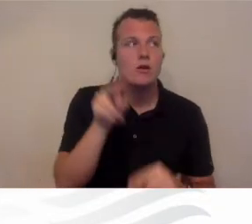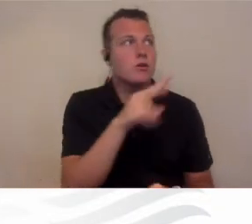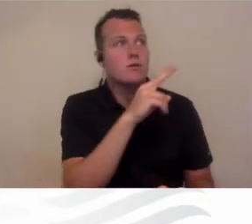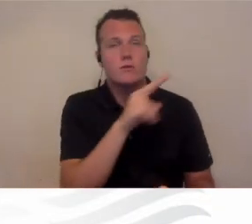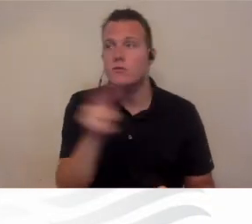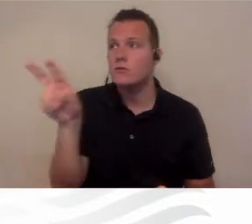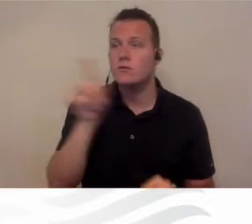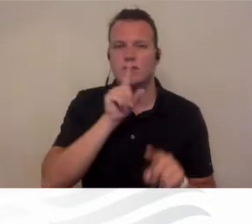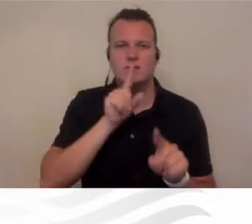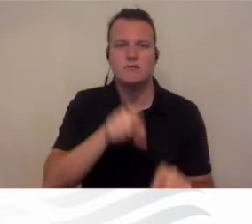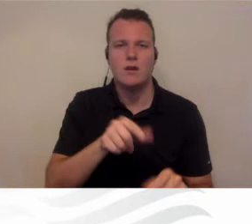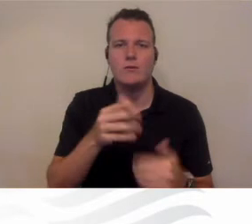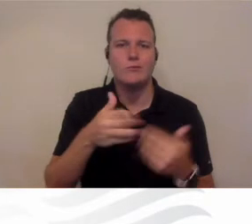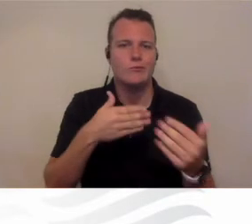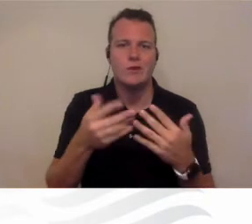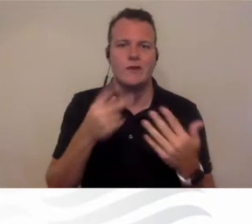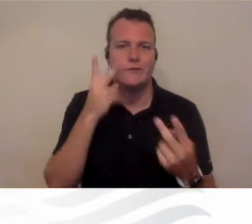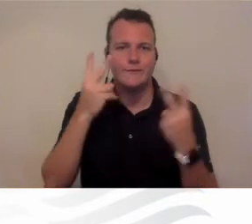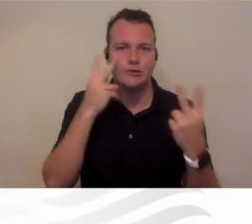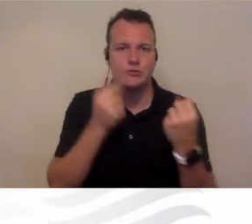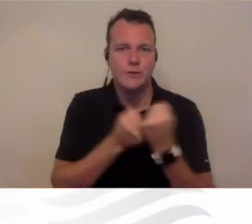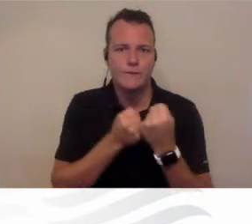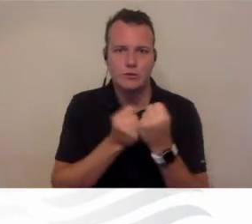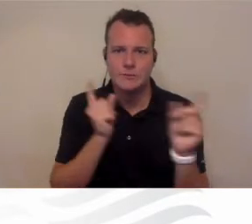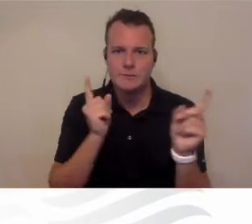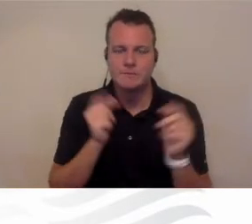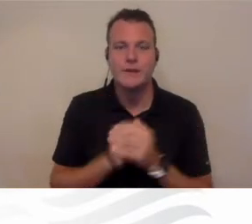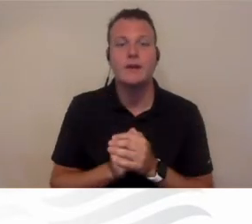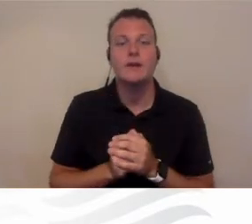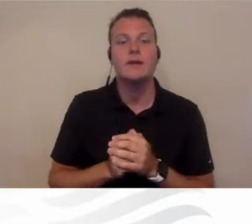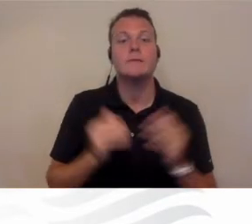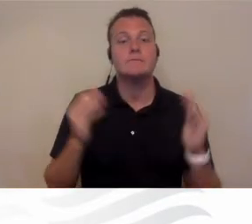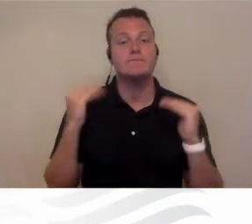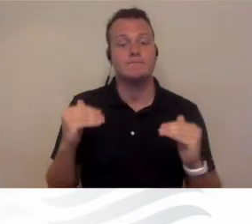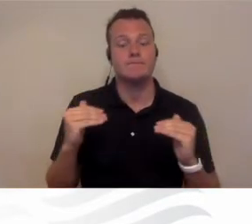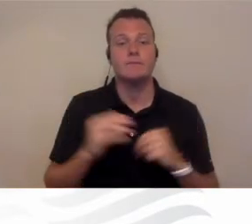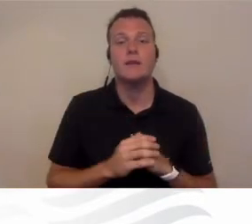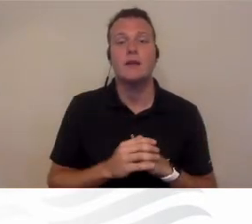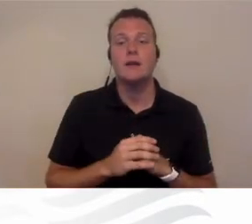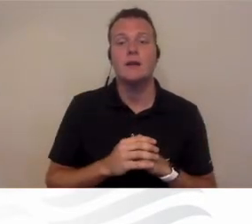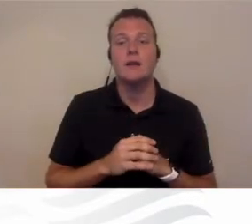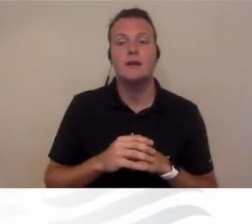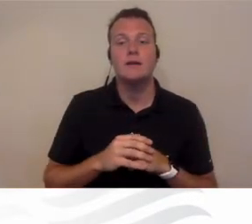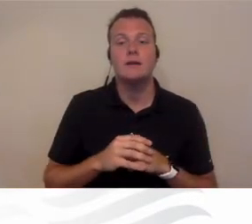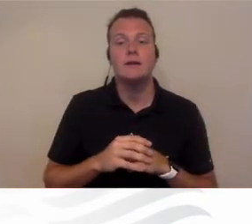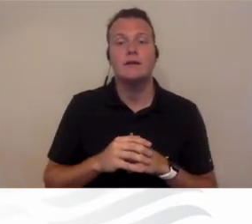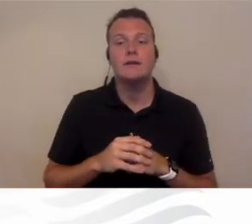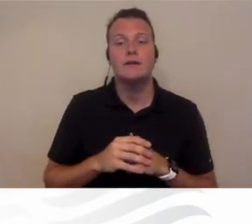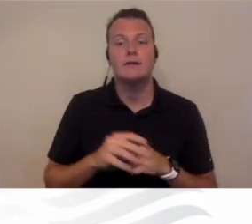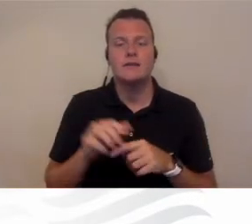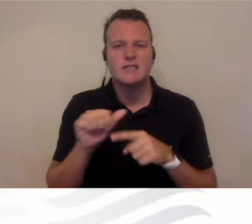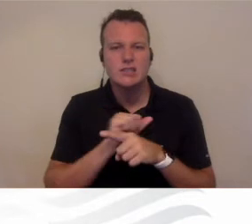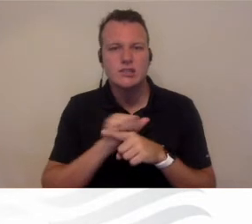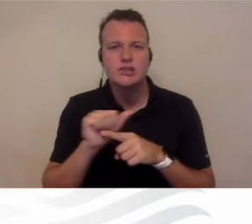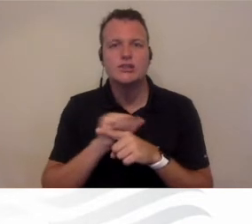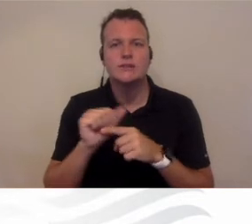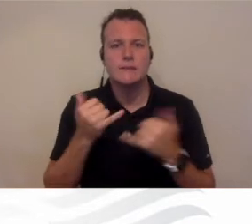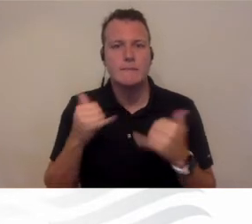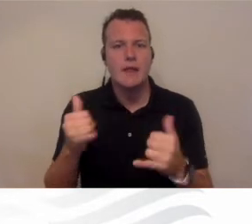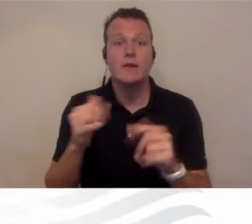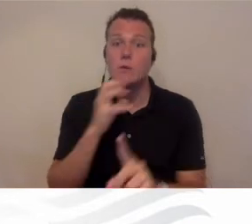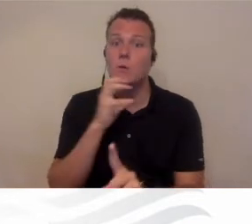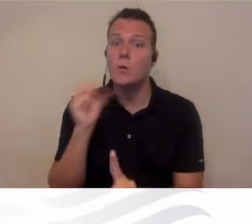is. For conditioned play, this is a really old code. 92579